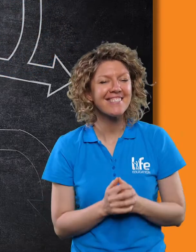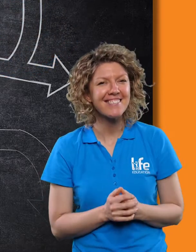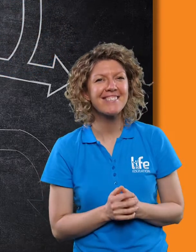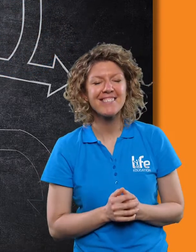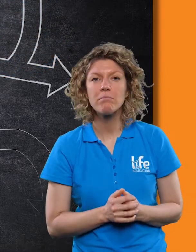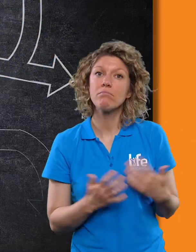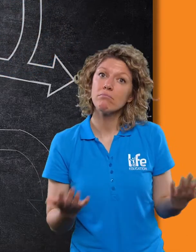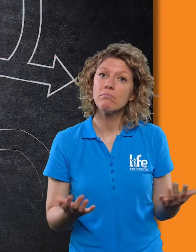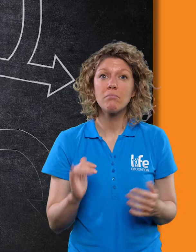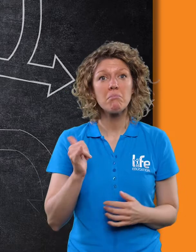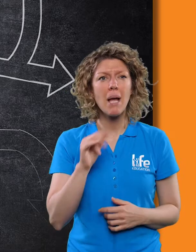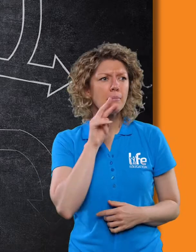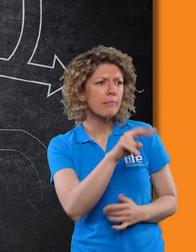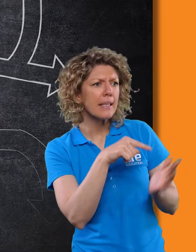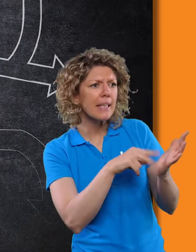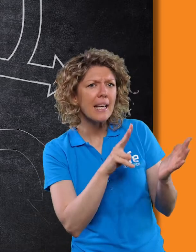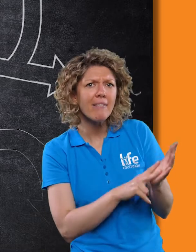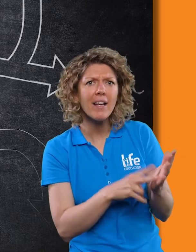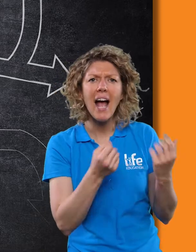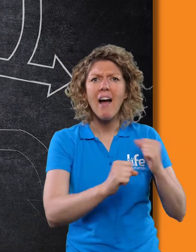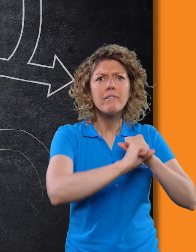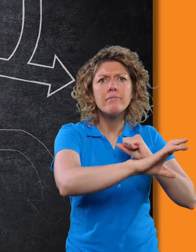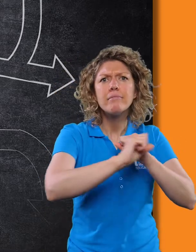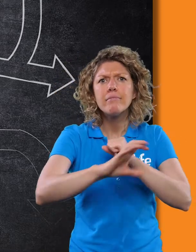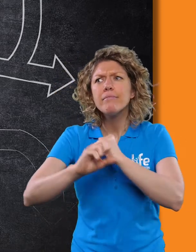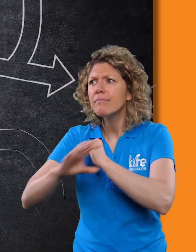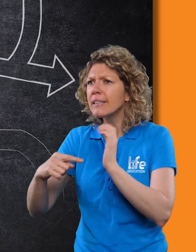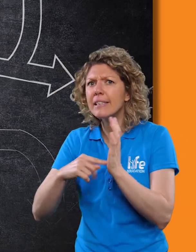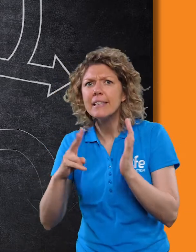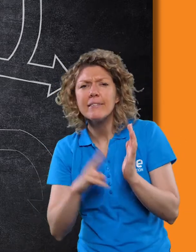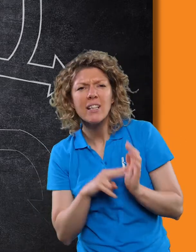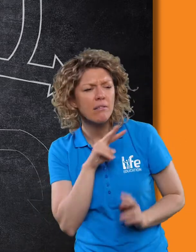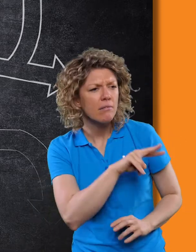be influenced by the media and advertising. Did you know that when your grandparents were